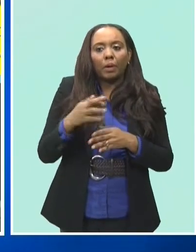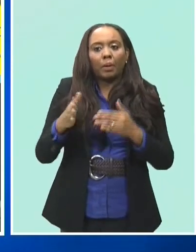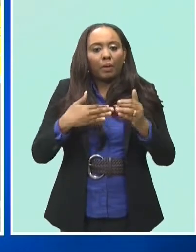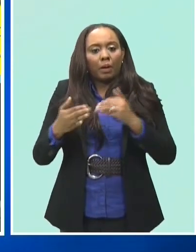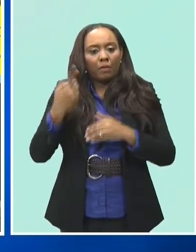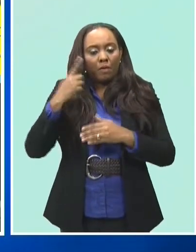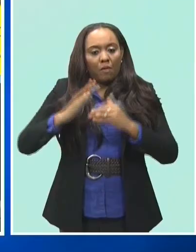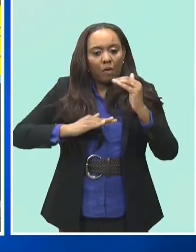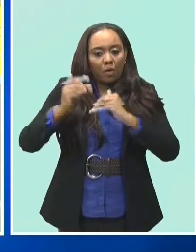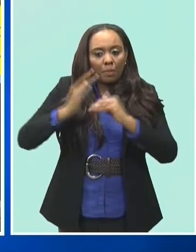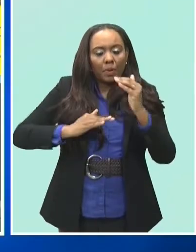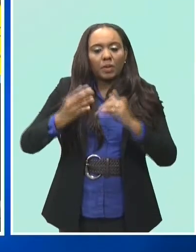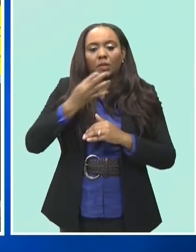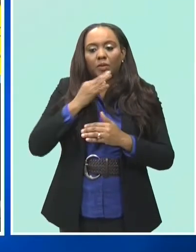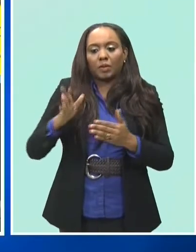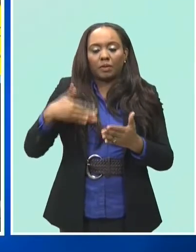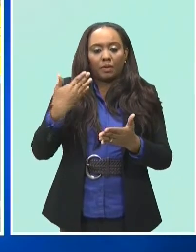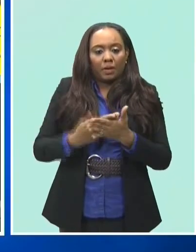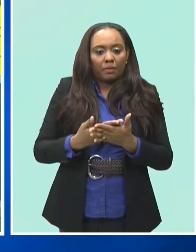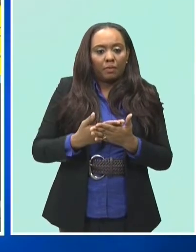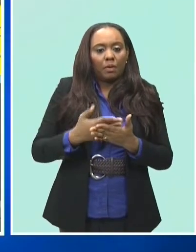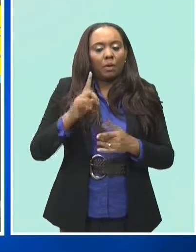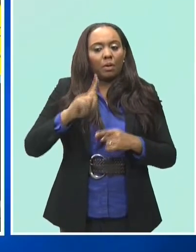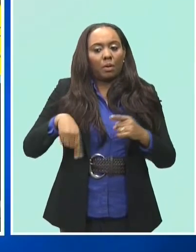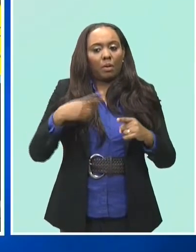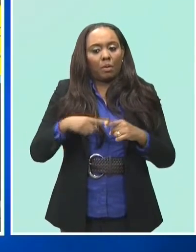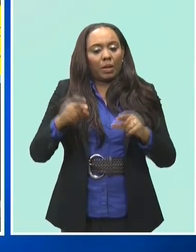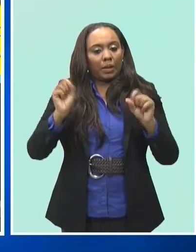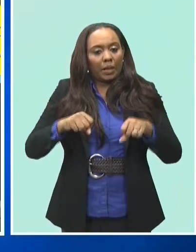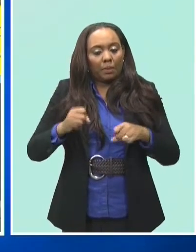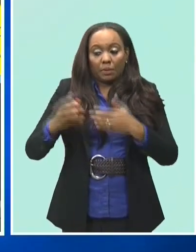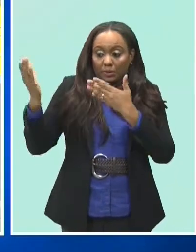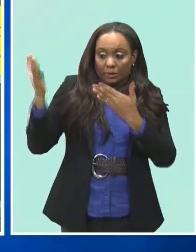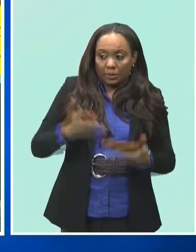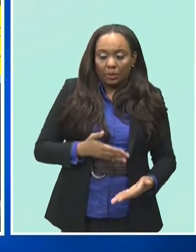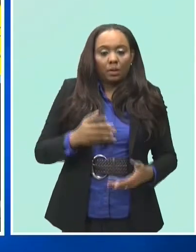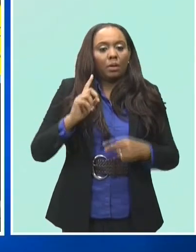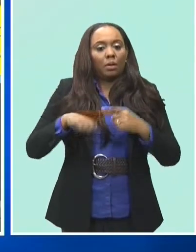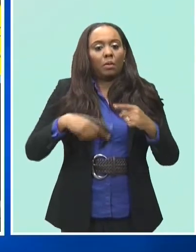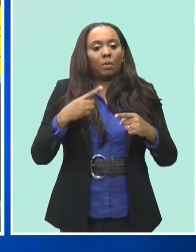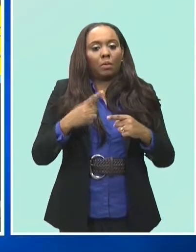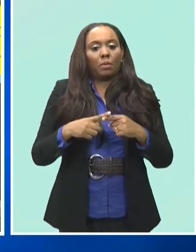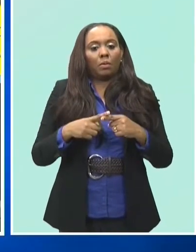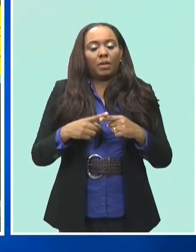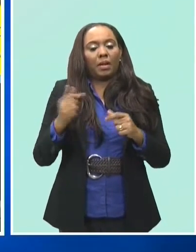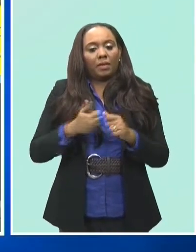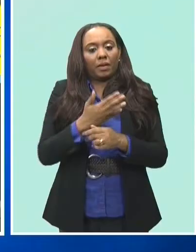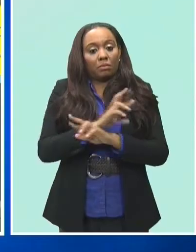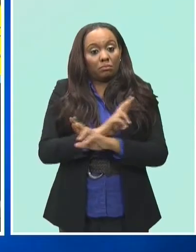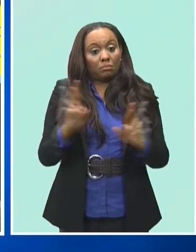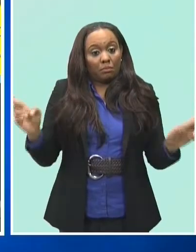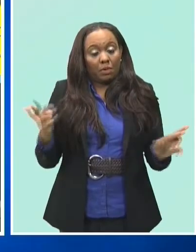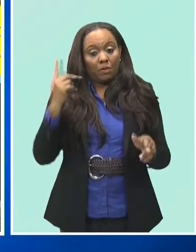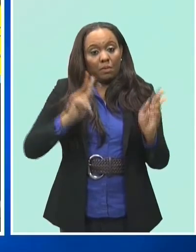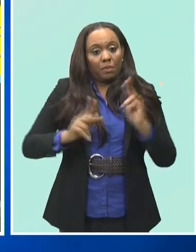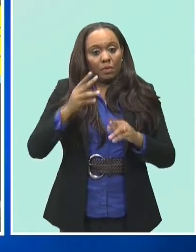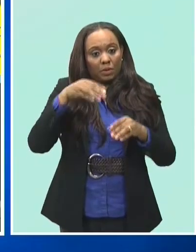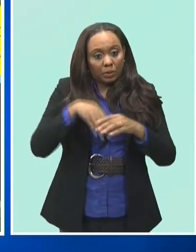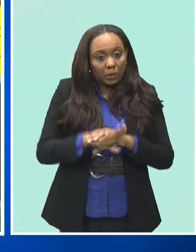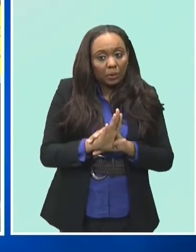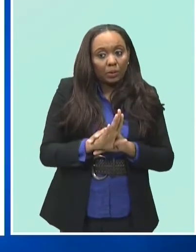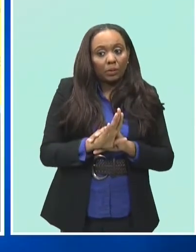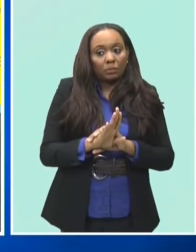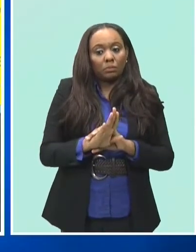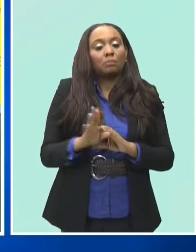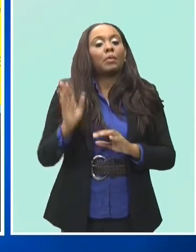happening. And as soon as we are able to say that where they will be and when the facilities are ready for occupancy, we will inform